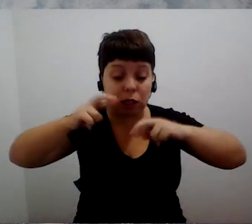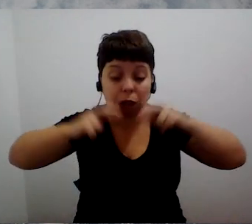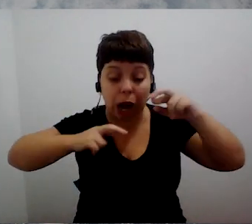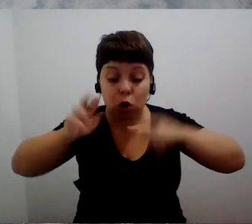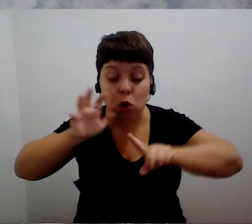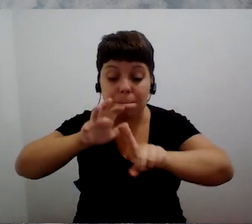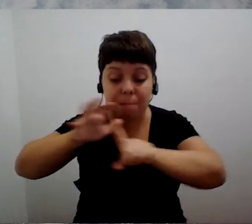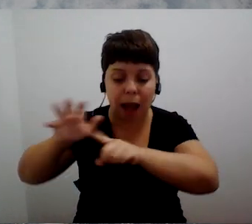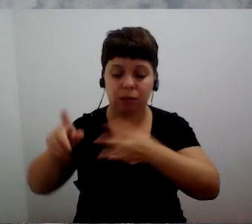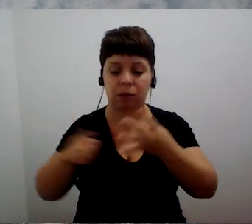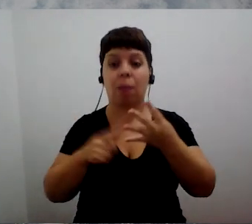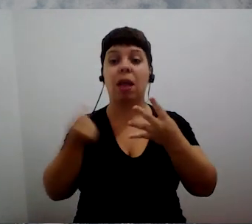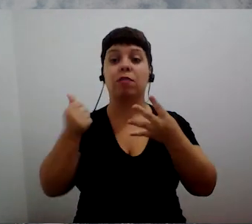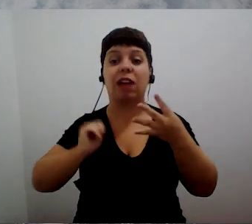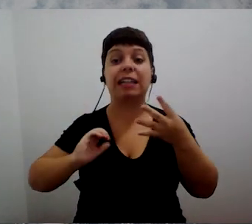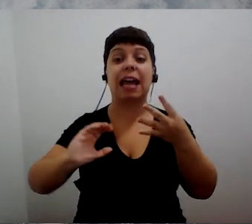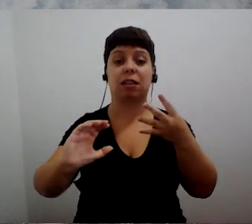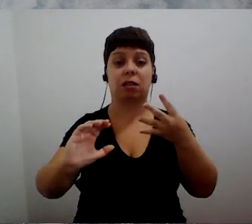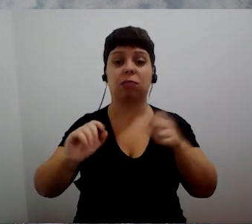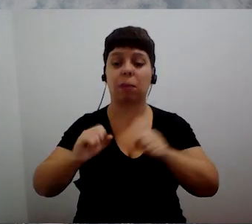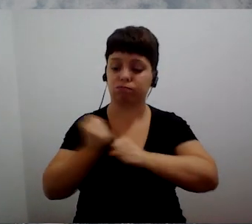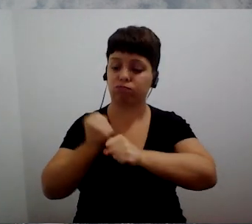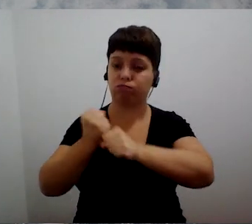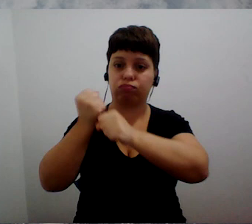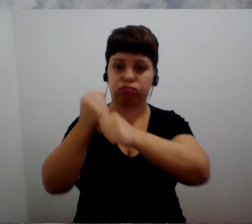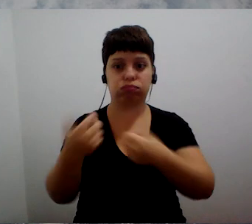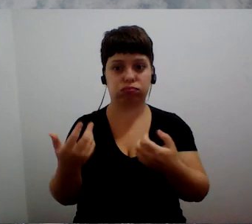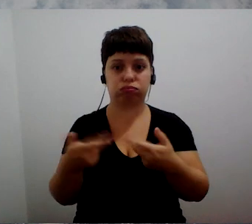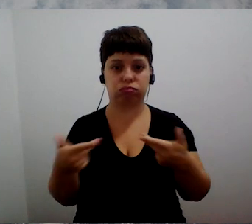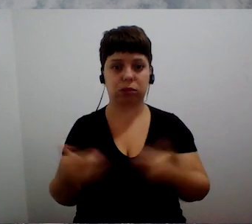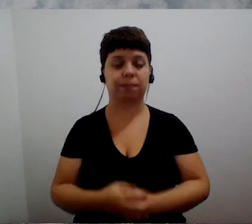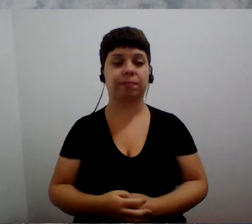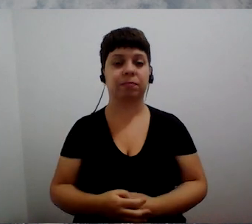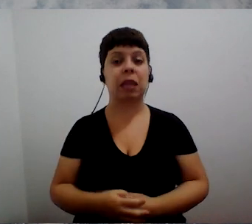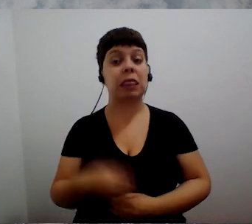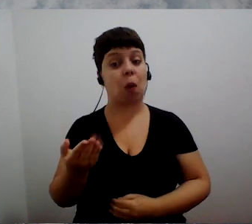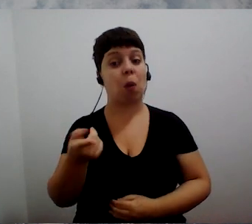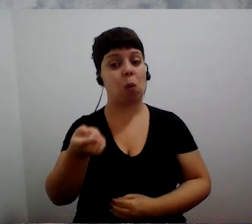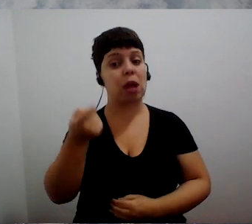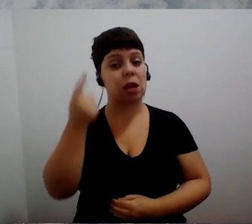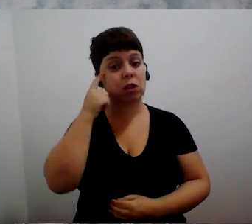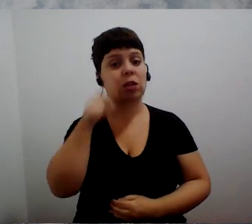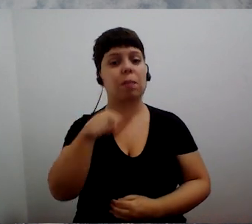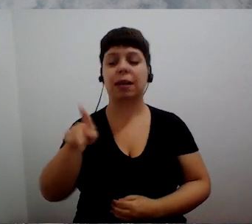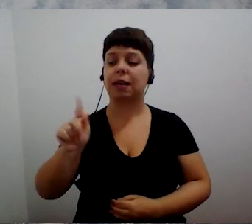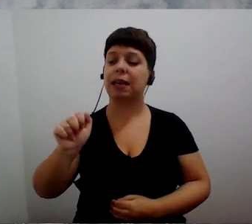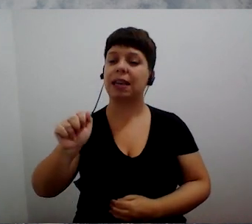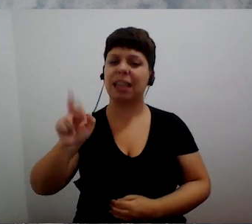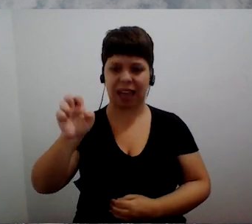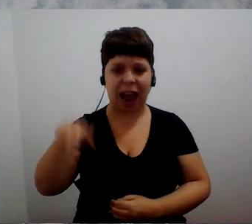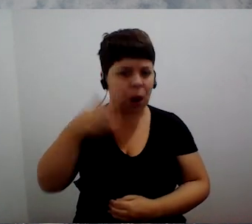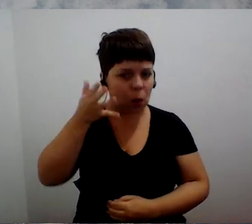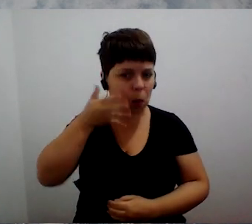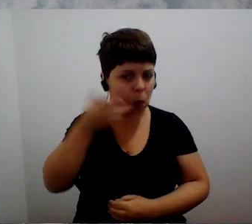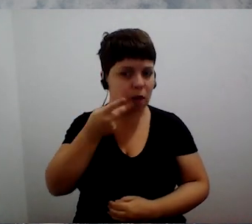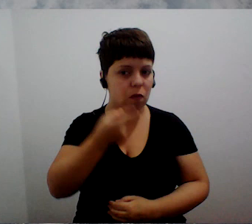systems, mechanisms for monitoring environmental impacts, as well as providing financing and capacity building.